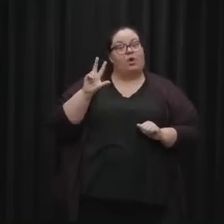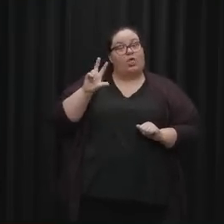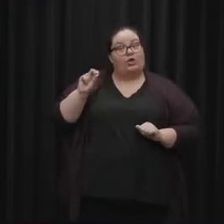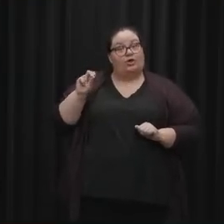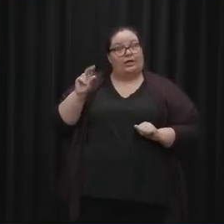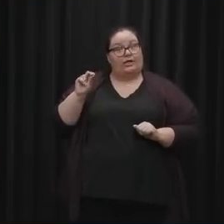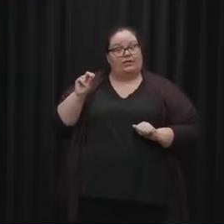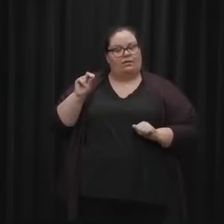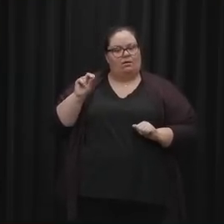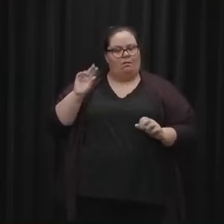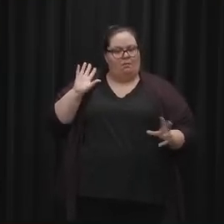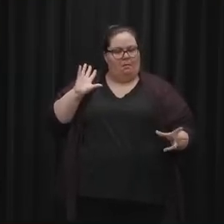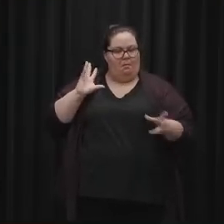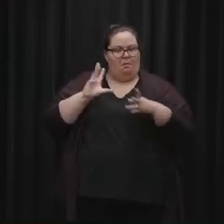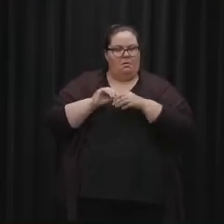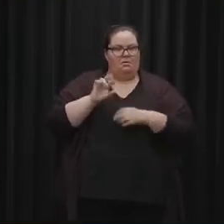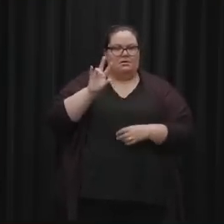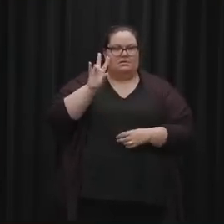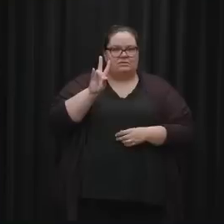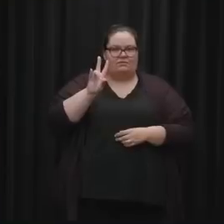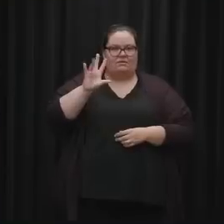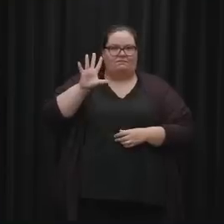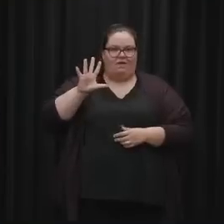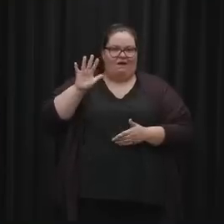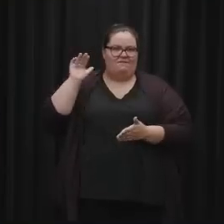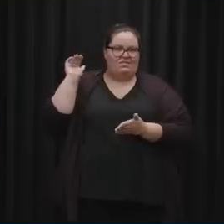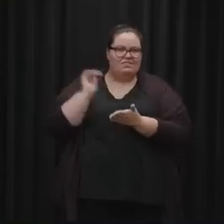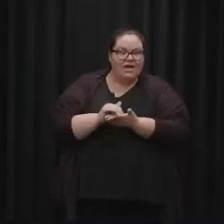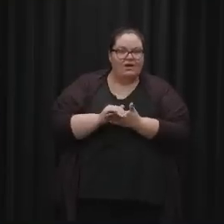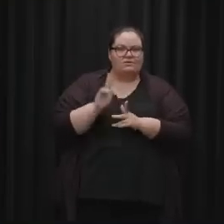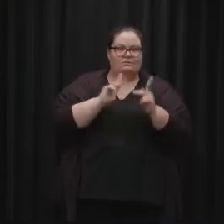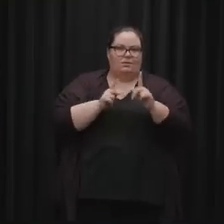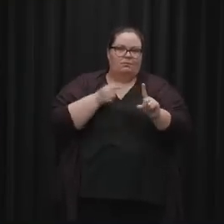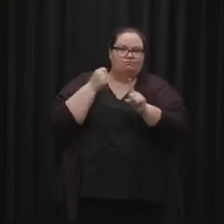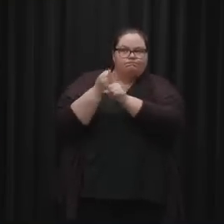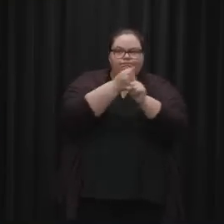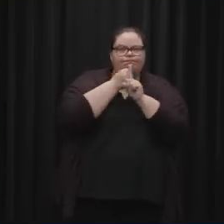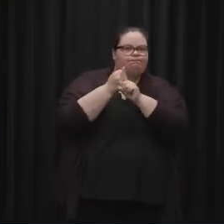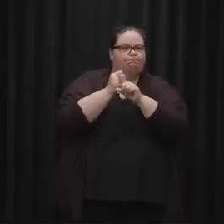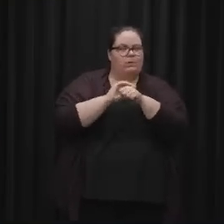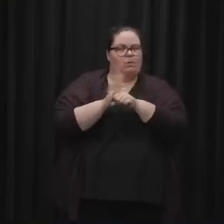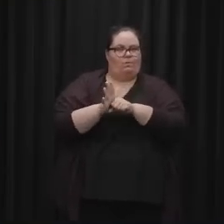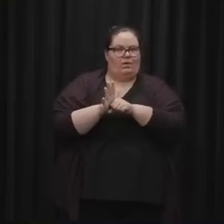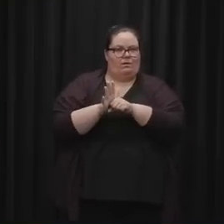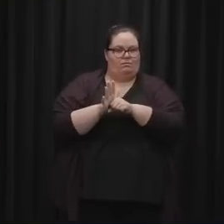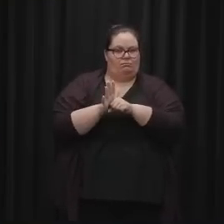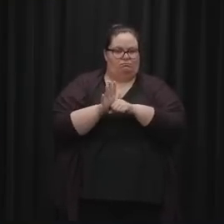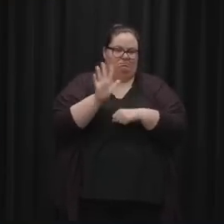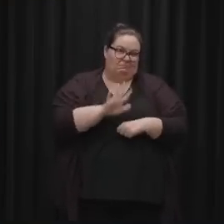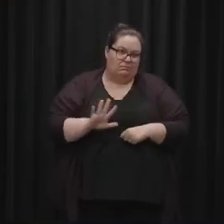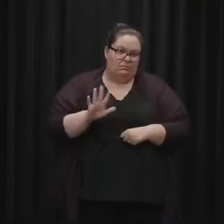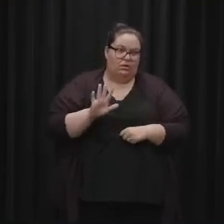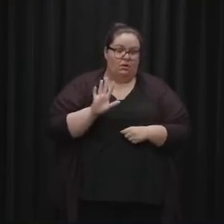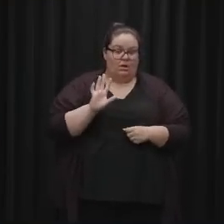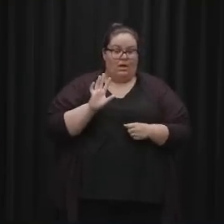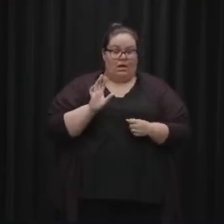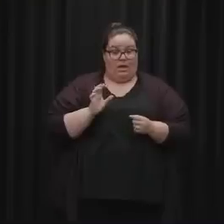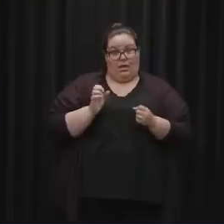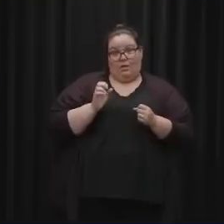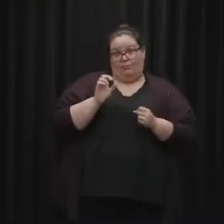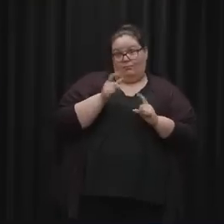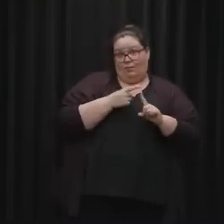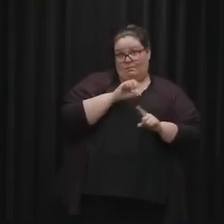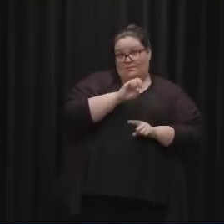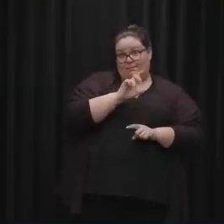30th, there had been more than 75,000 cases in total in Quebec. 12 deaths occurred in